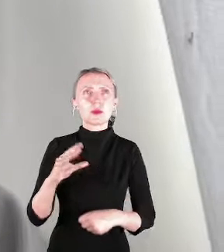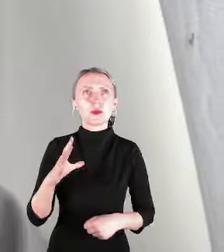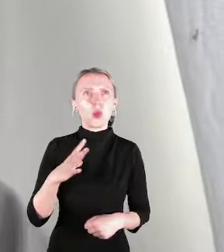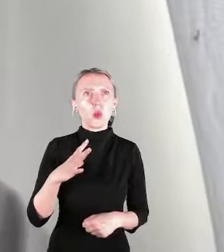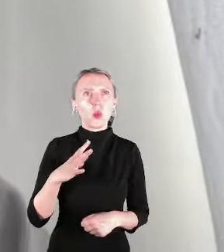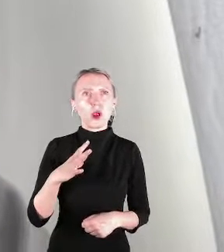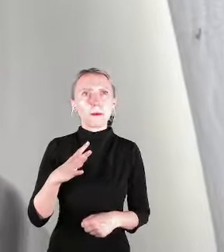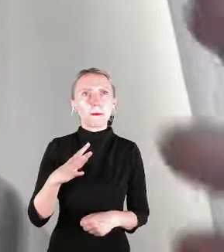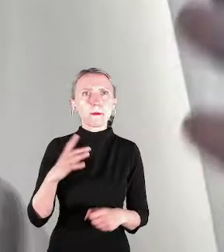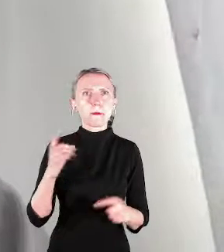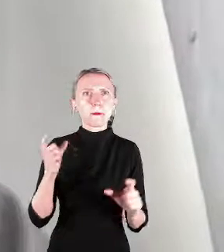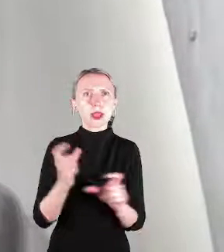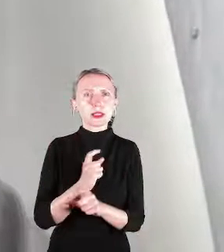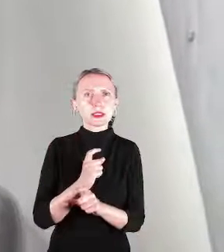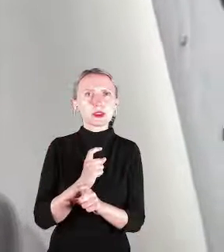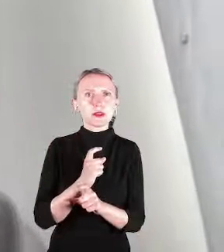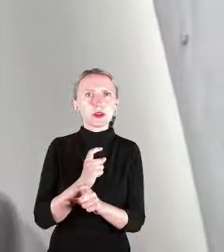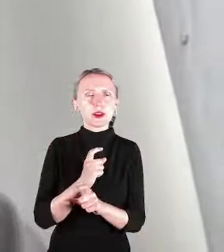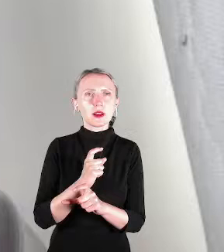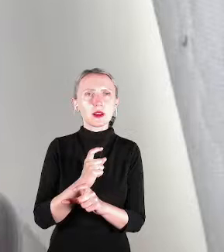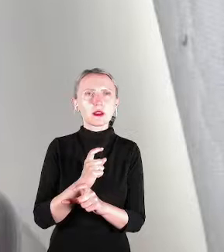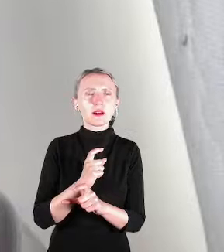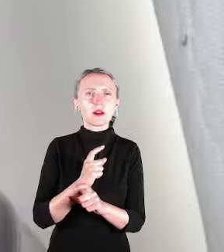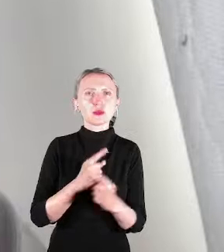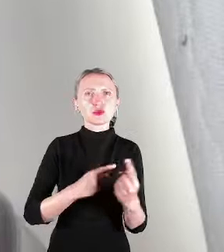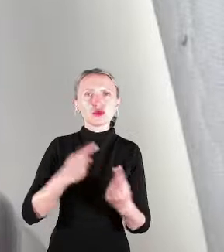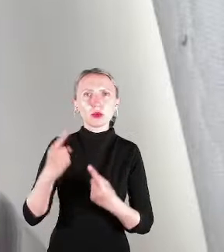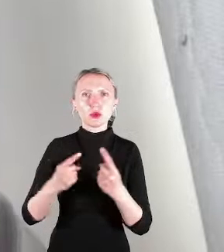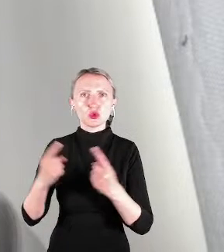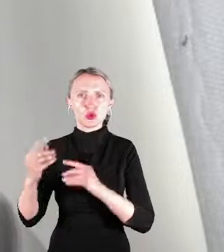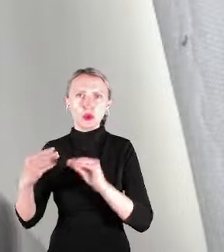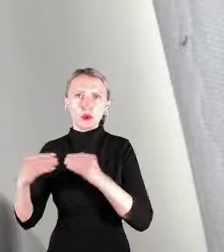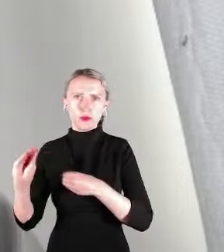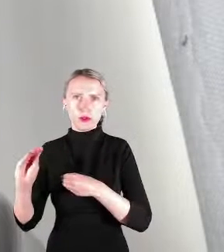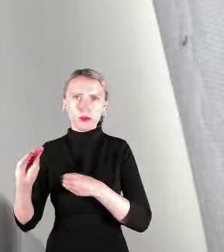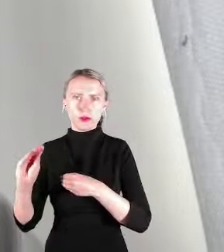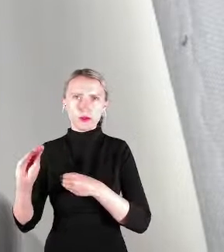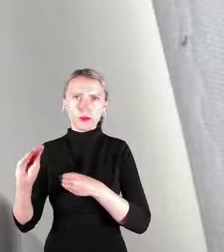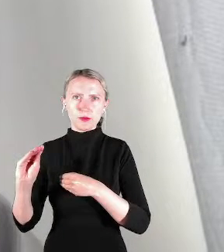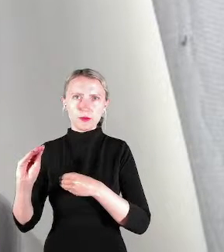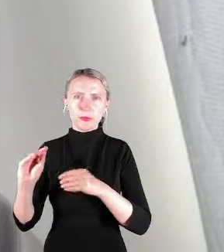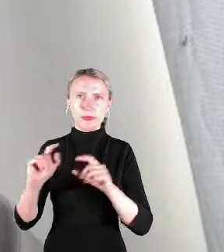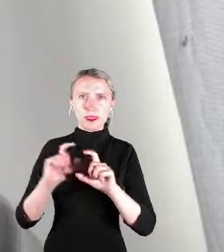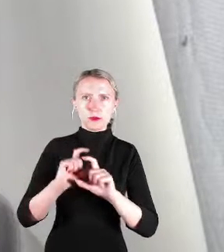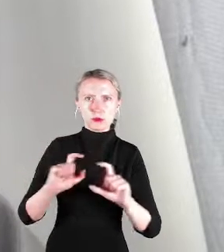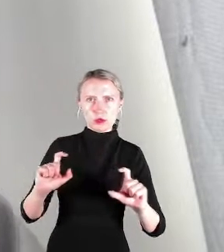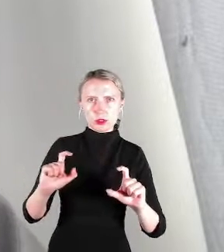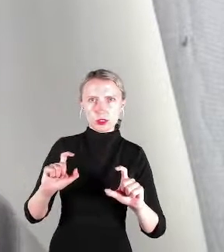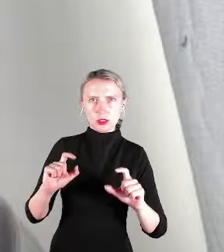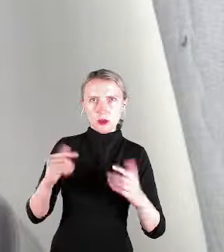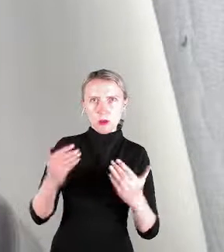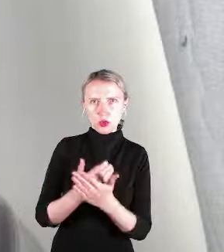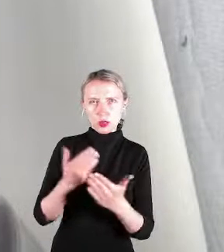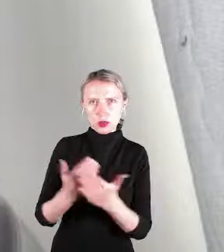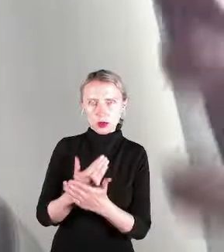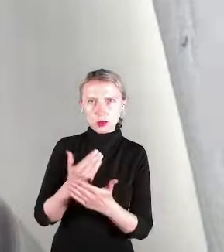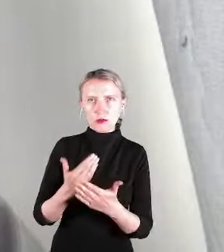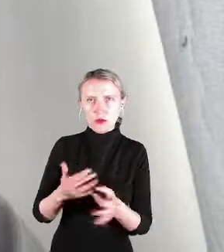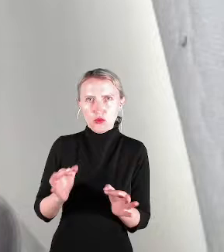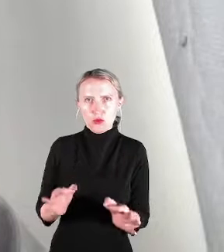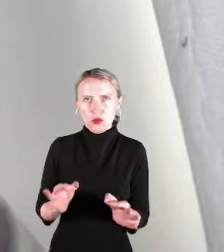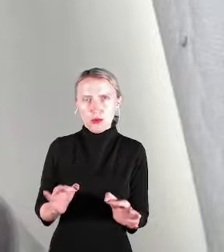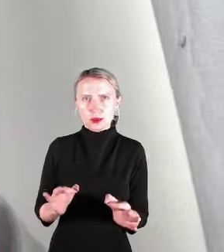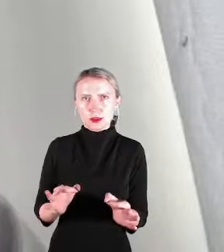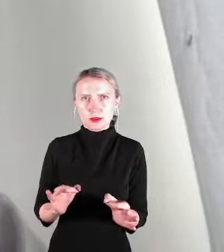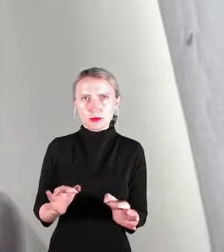the game, and well into modern times we had quite poor or